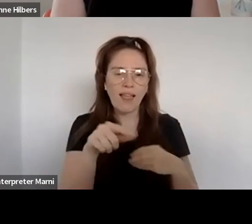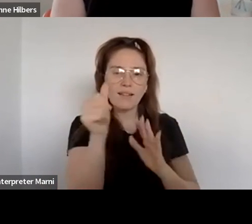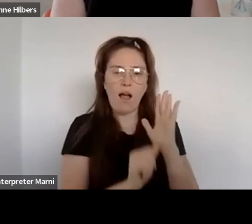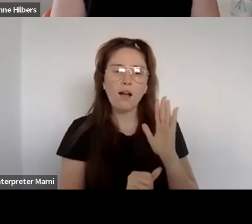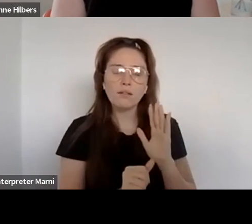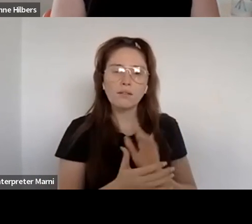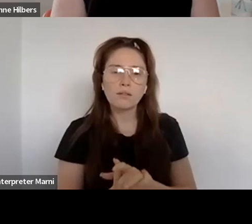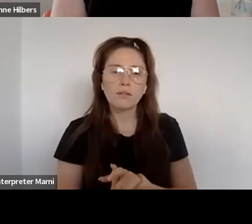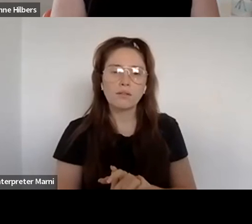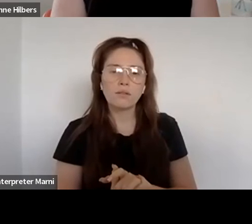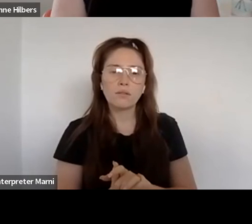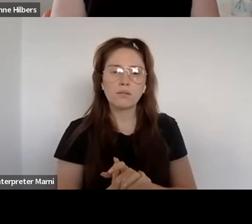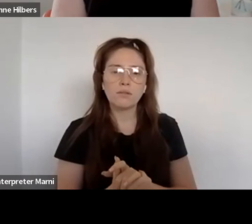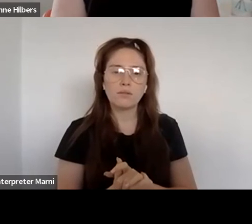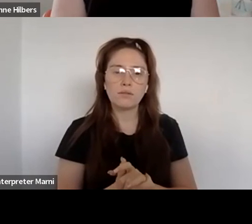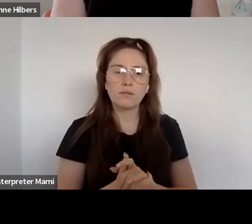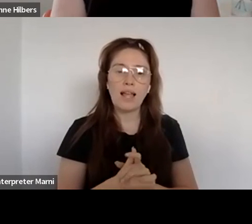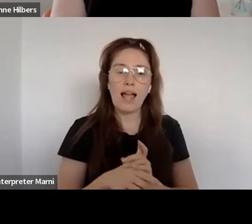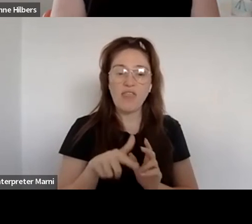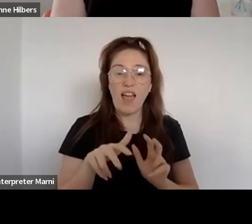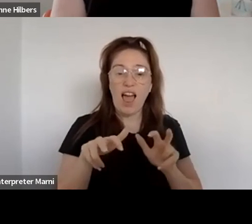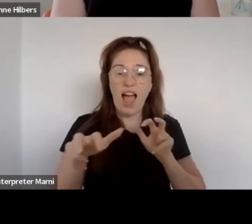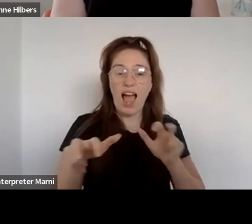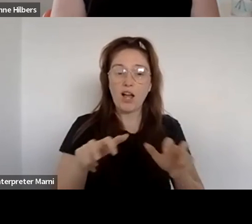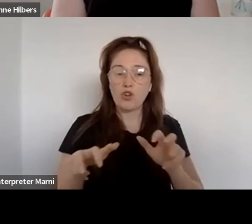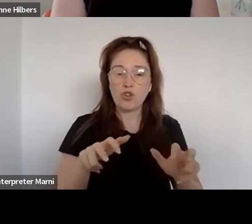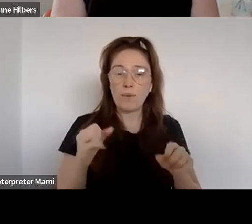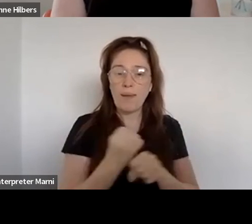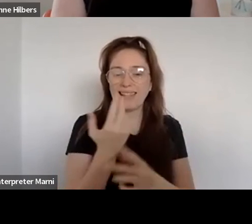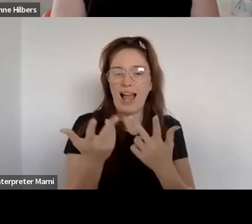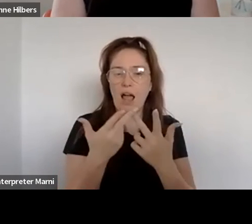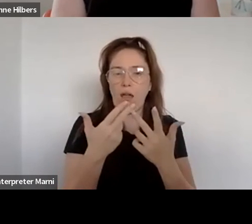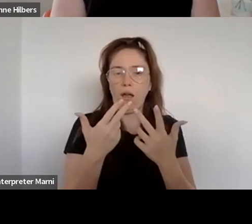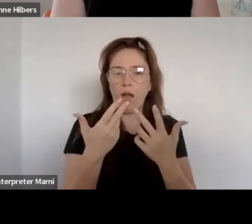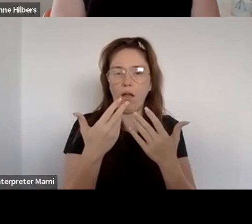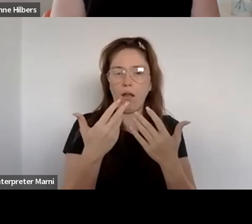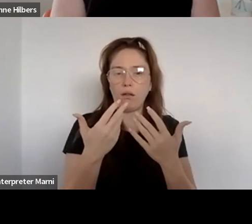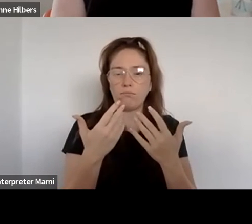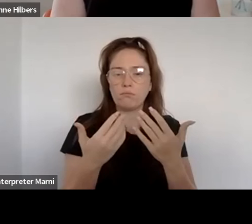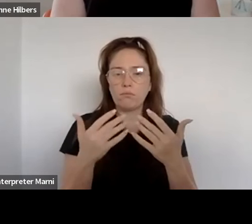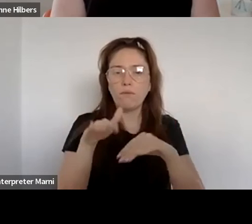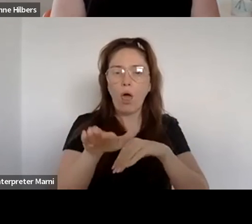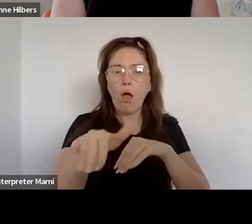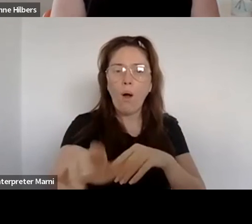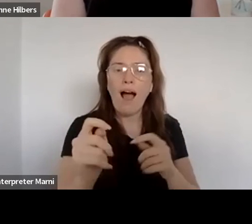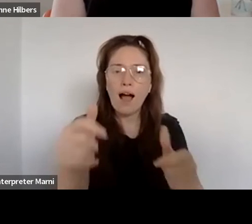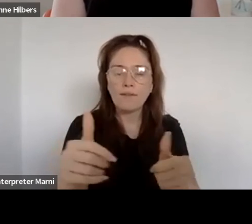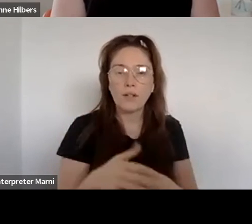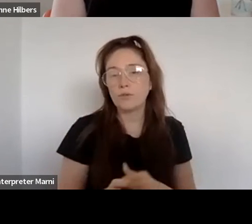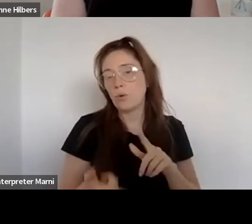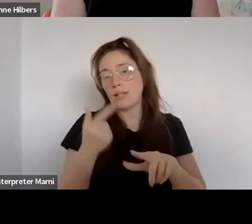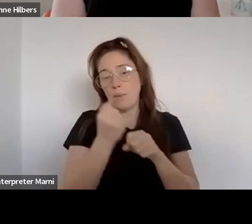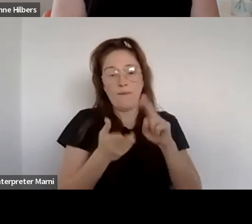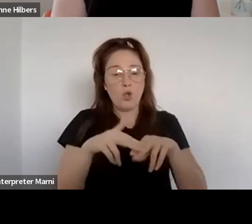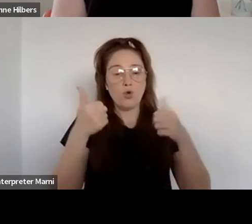that action allows for other things to follow. And if you play with the material will suggest to you what